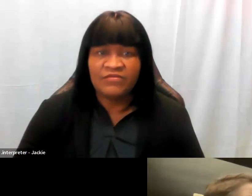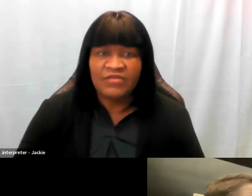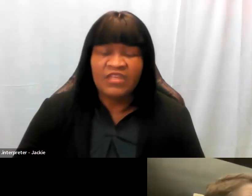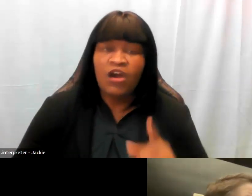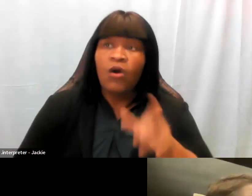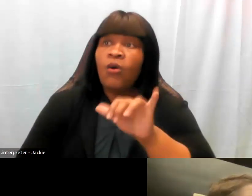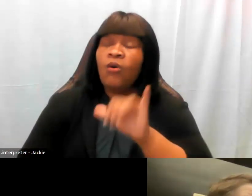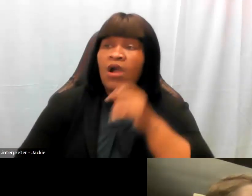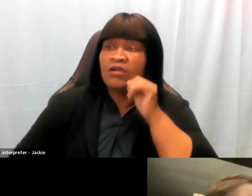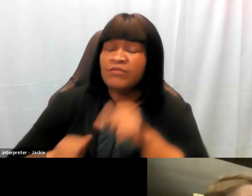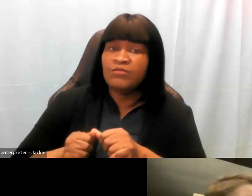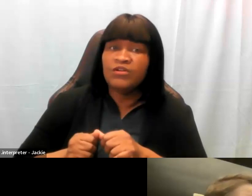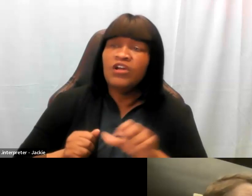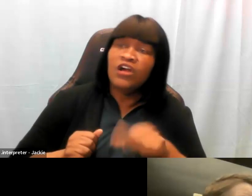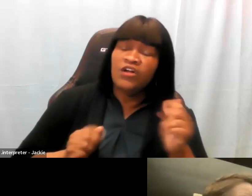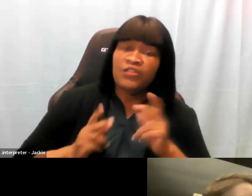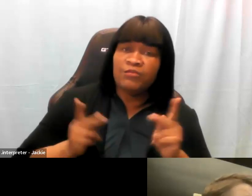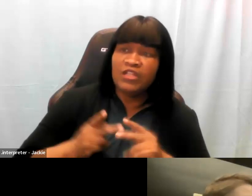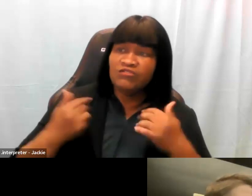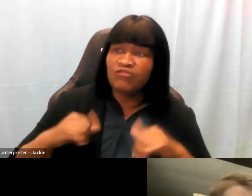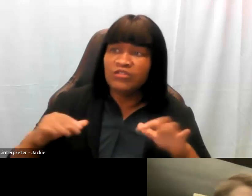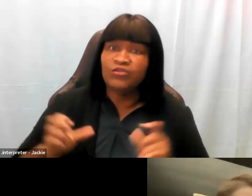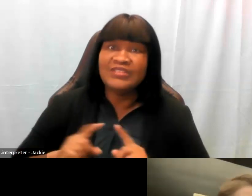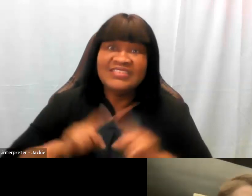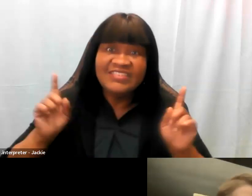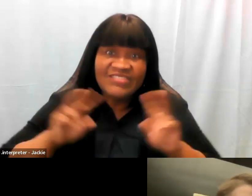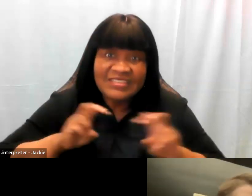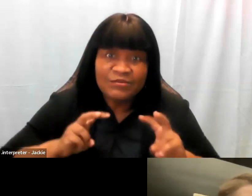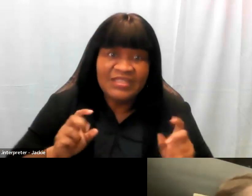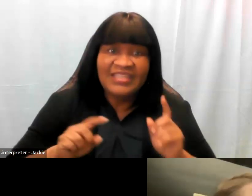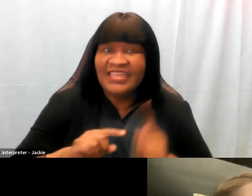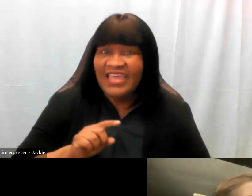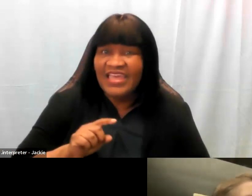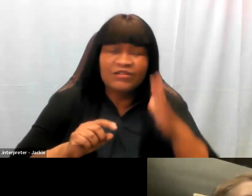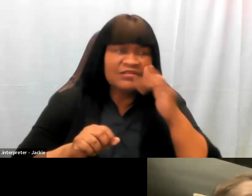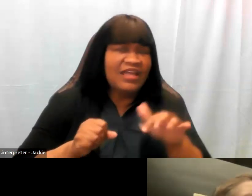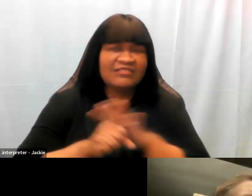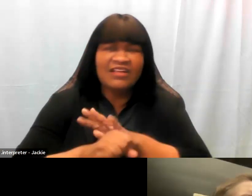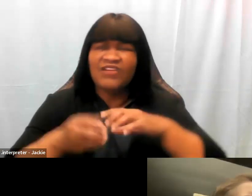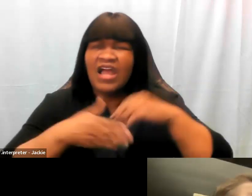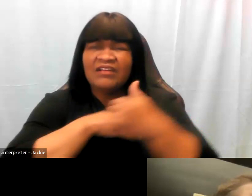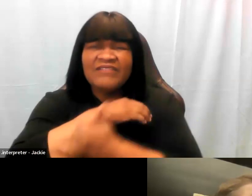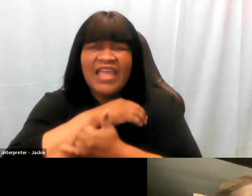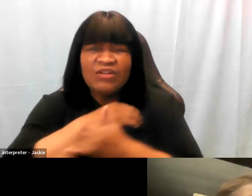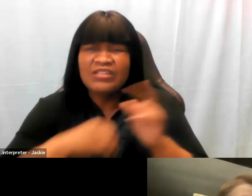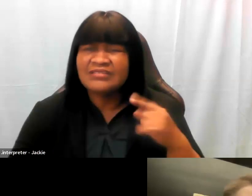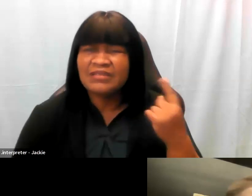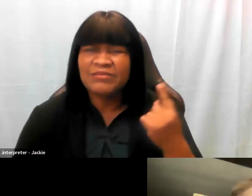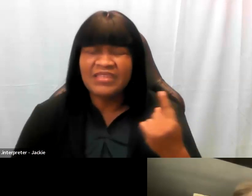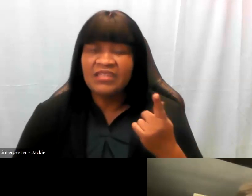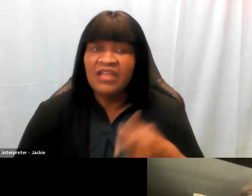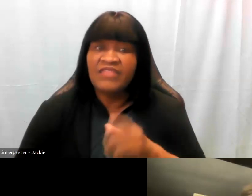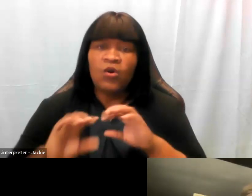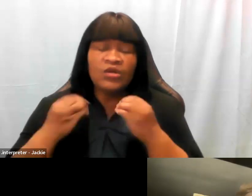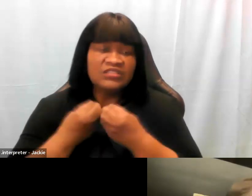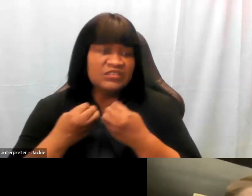to go like another place to do a different assessment, but they said we couldn't do it because it wouldn't be covered out of county or something. The organization he was in said we